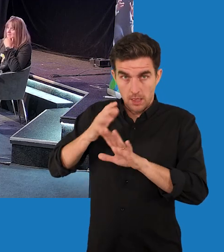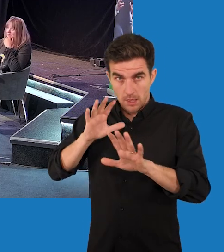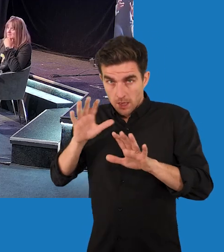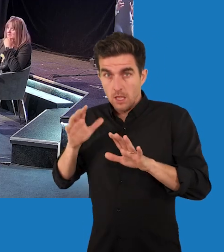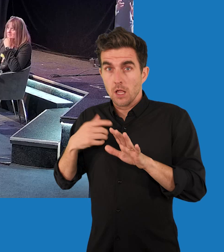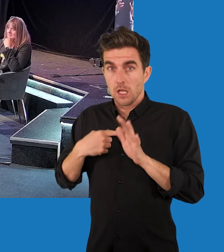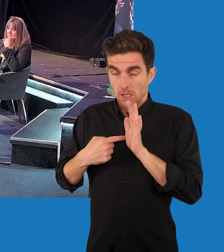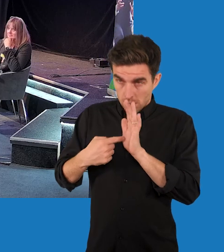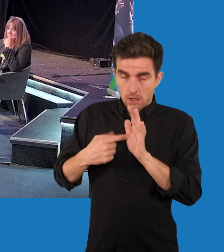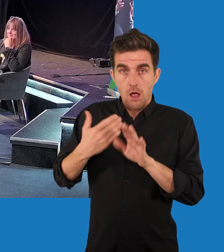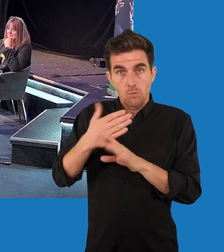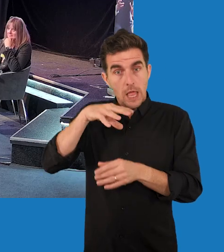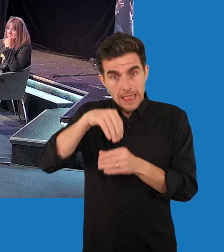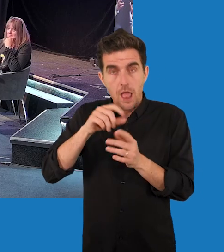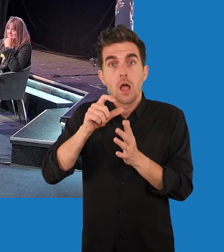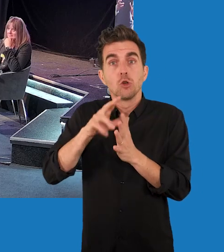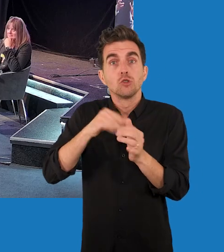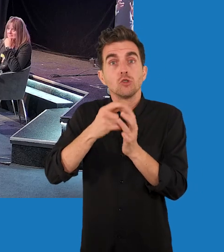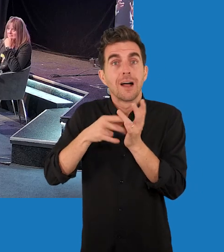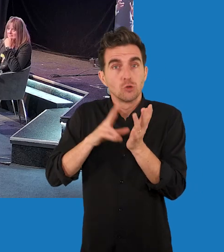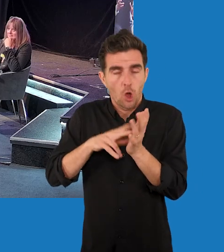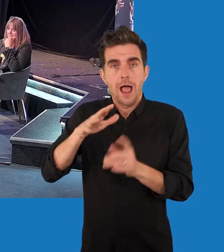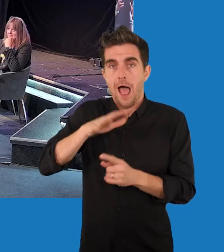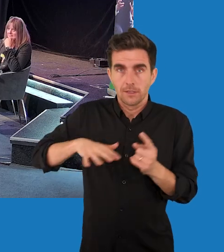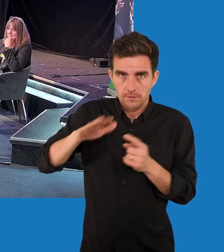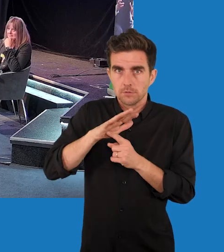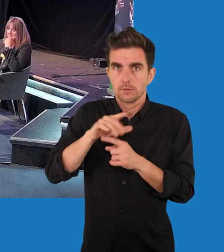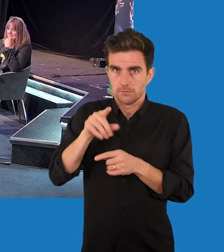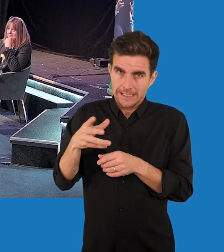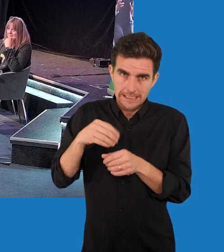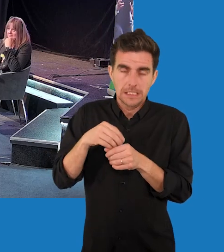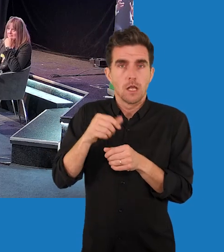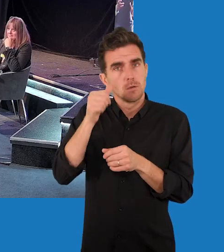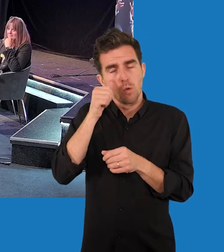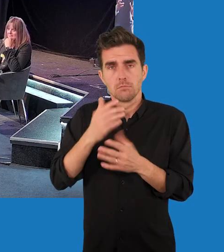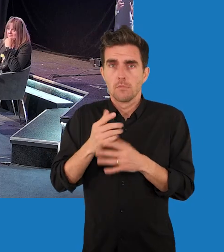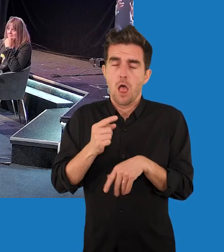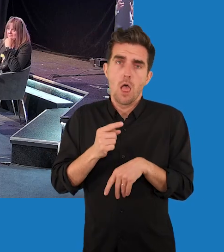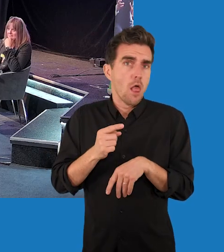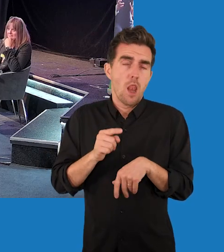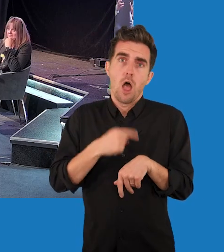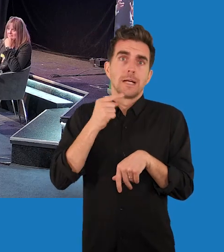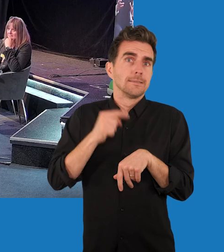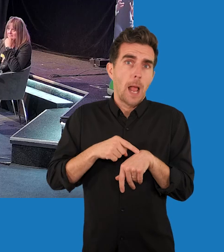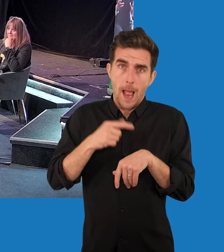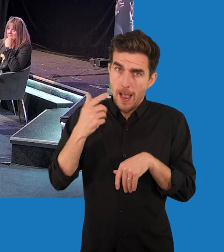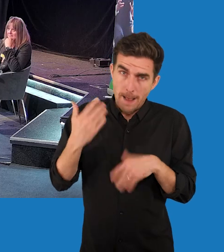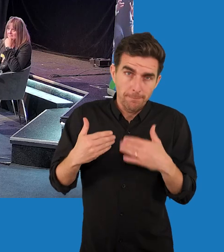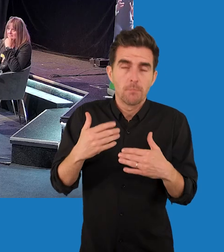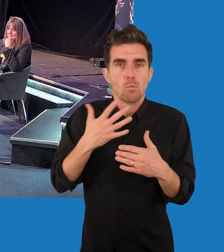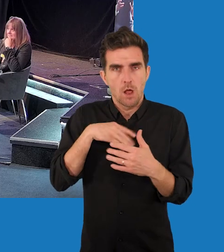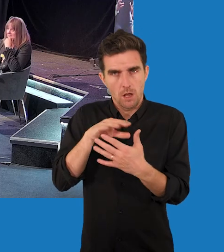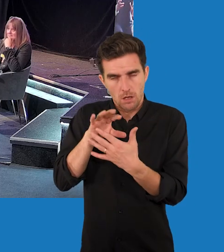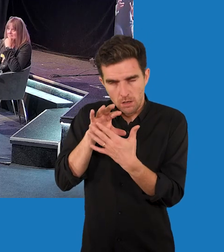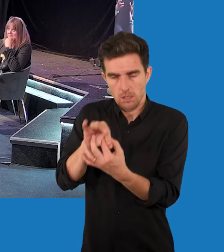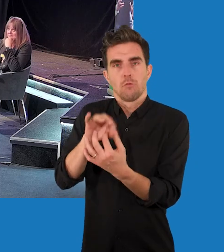the one we showcased that's working in the Doddington estate are part of that. We know it's a long process because it's about building